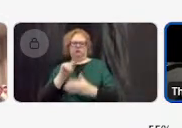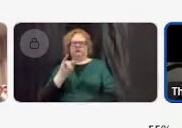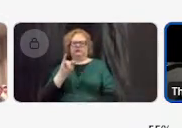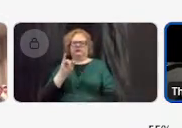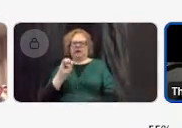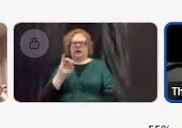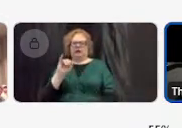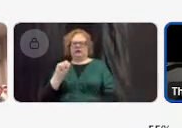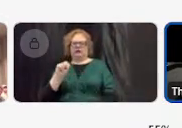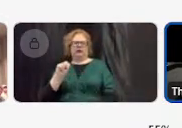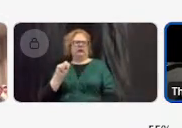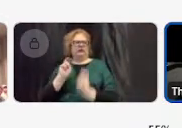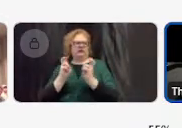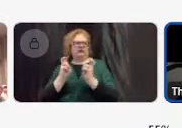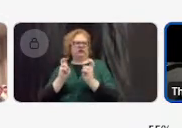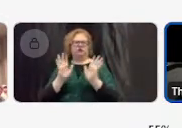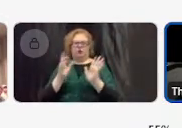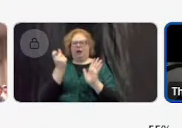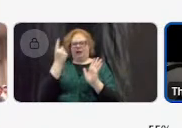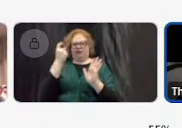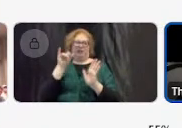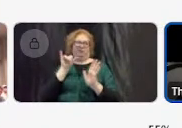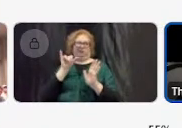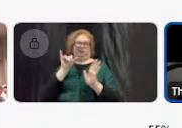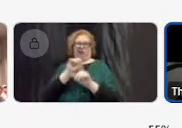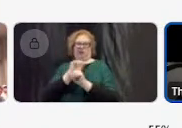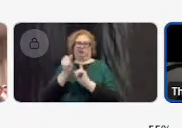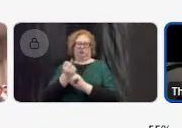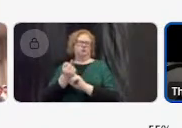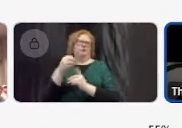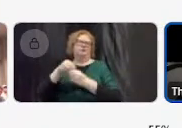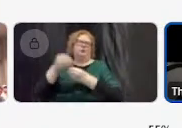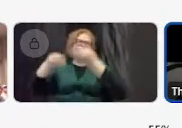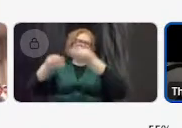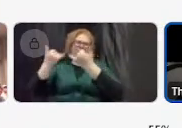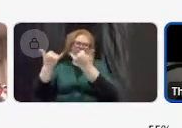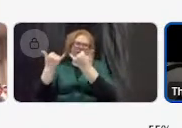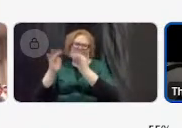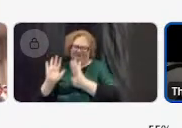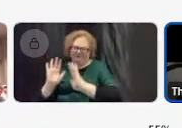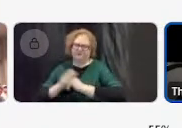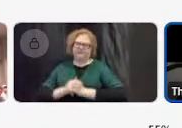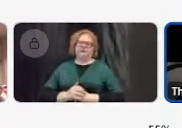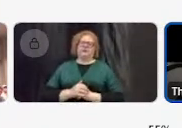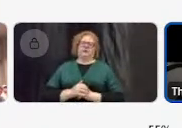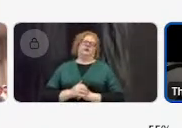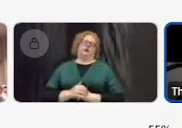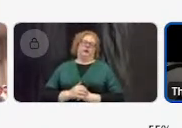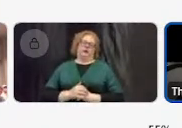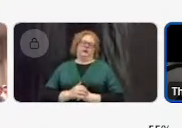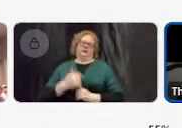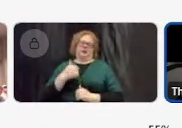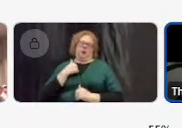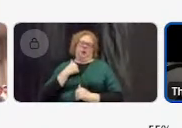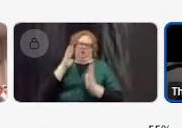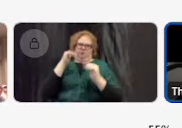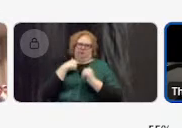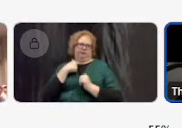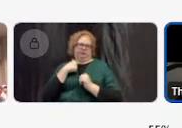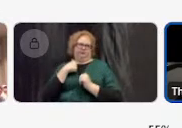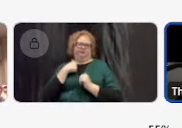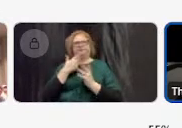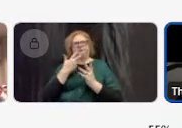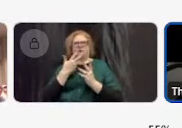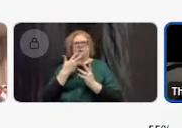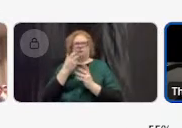court. But I also have questions because I heard Mr. Hornsberger, I hope I'm saying that name correctly.